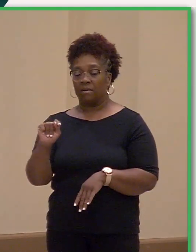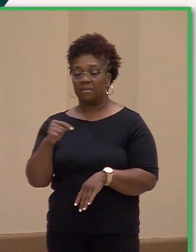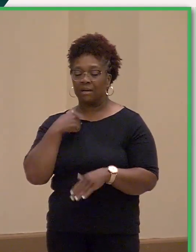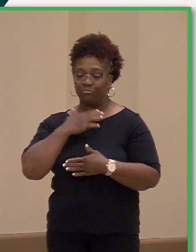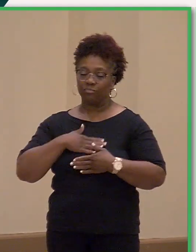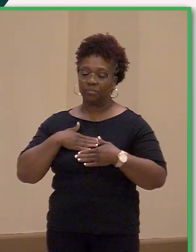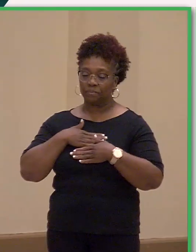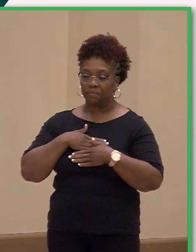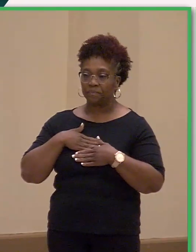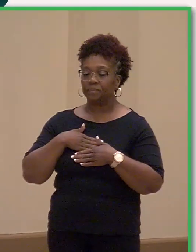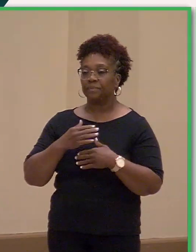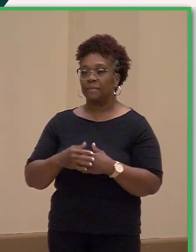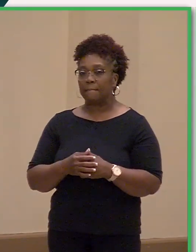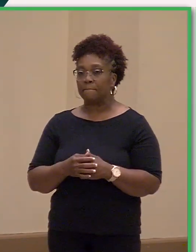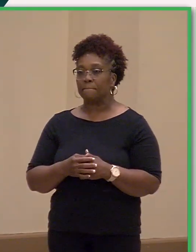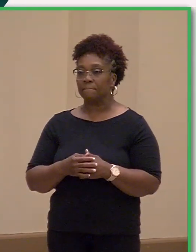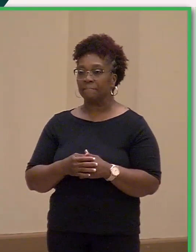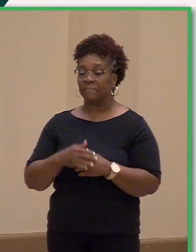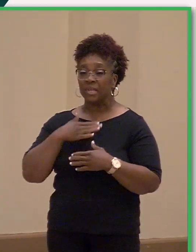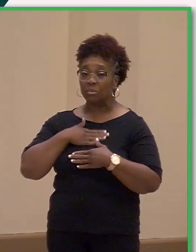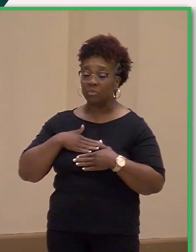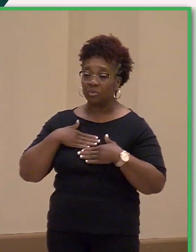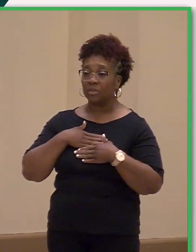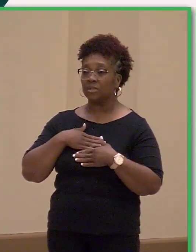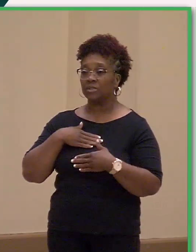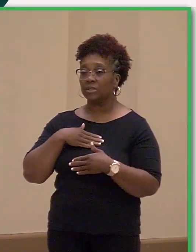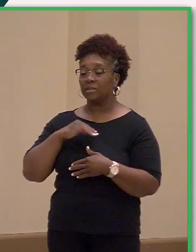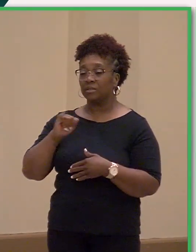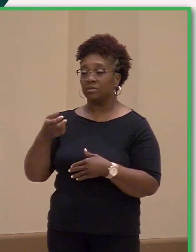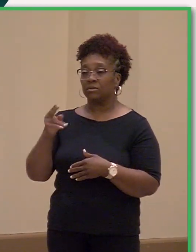appreciate that. I appreciate Councilwoman Johnson.